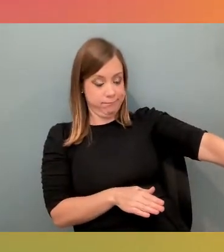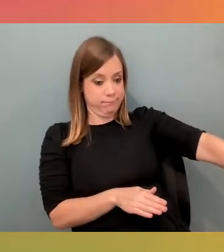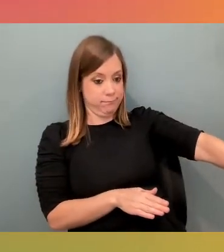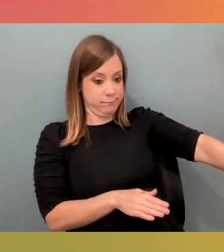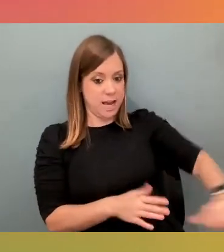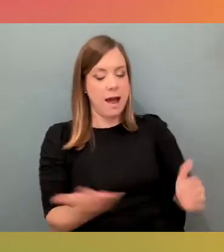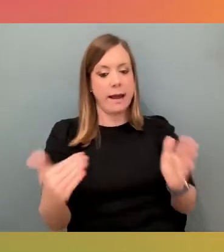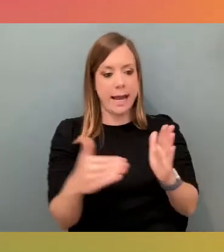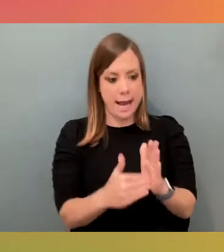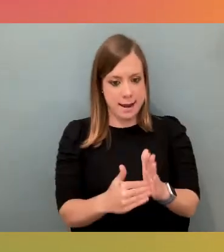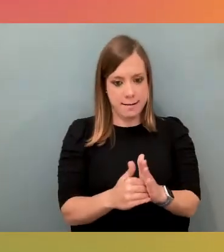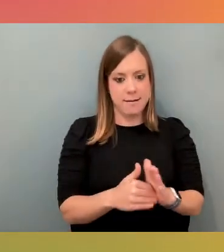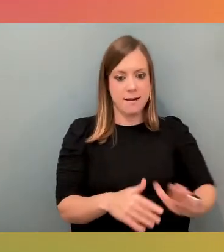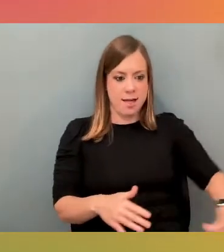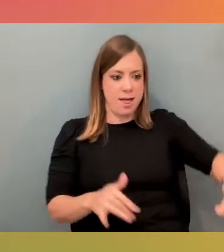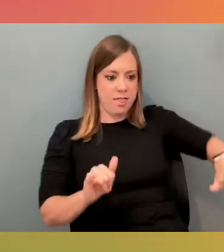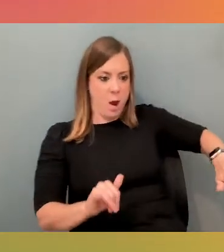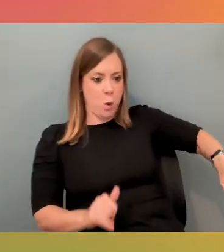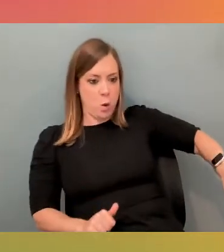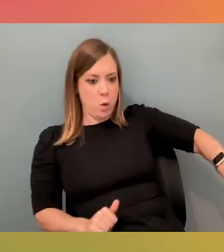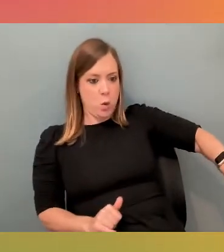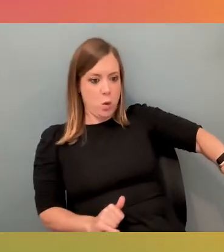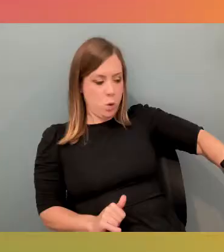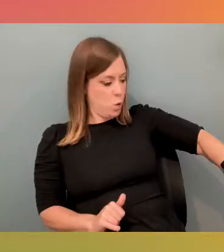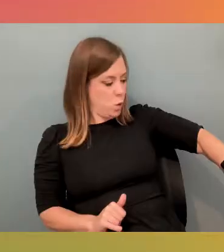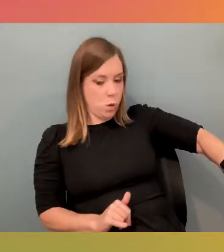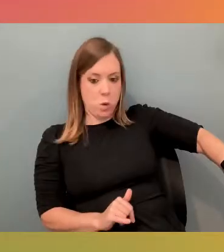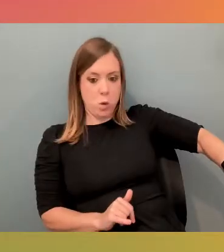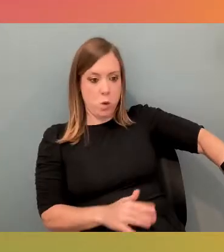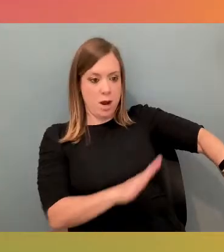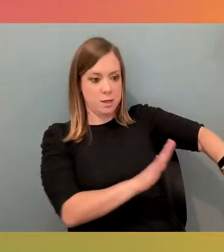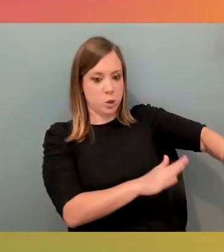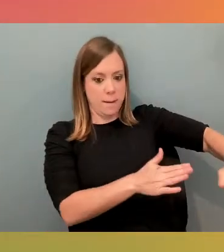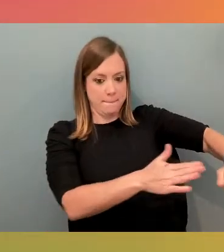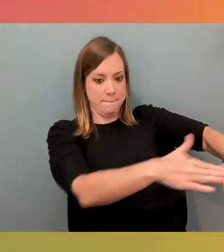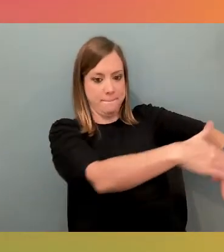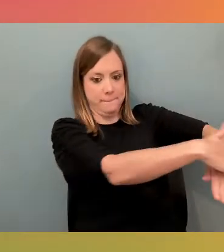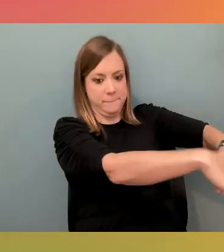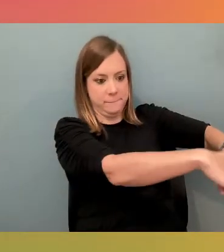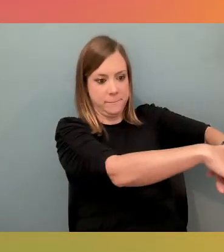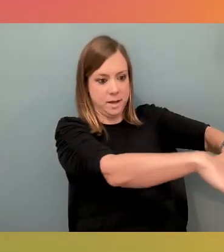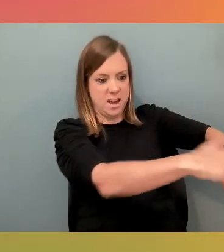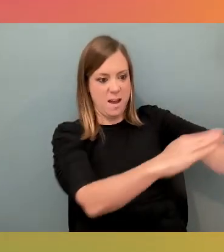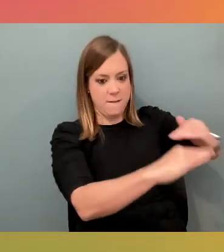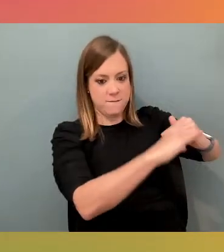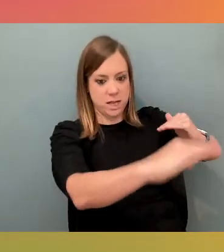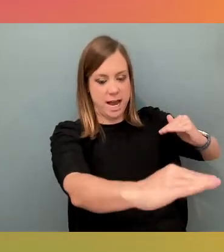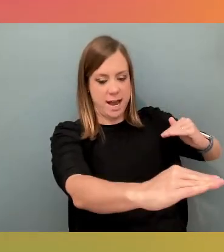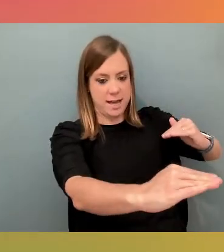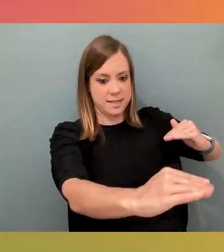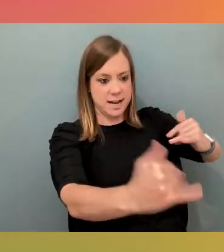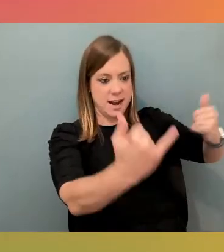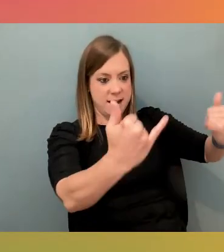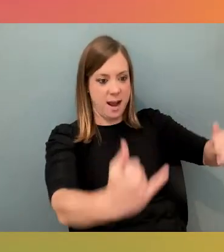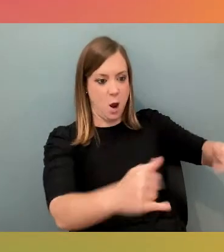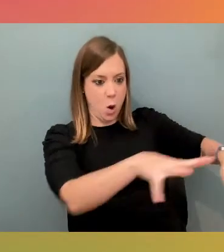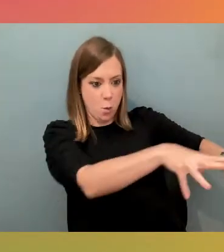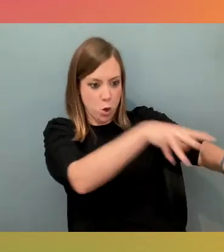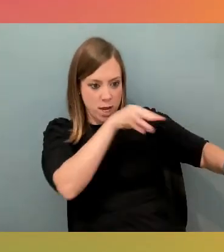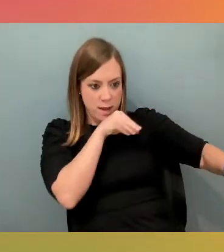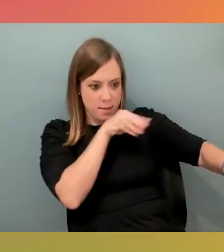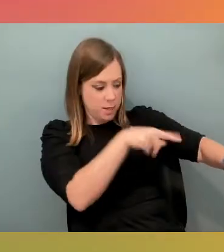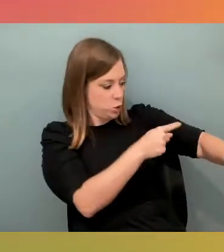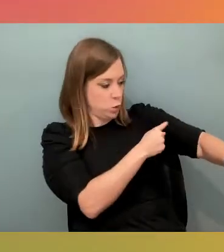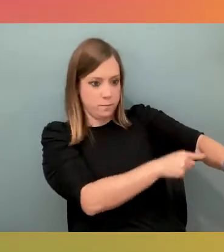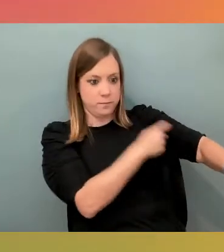adductor stretch, send the hips back, reach the fingers forward, breathing into that left inner thigh.